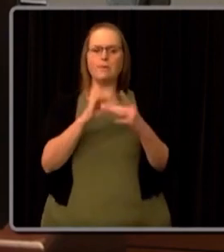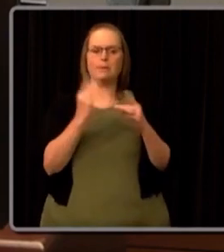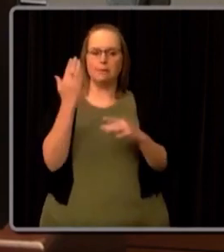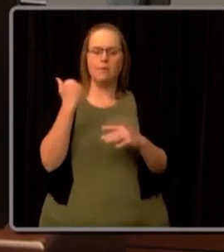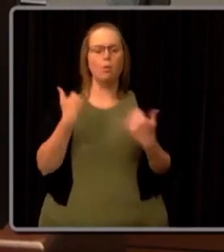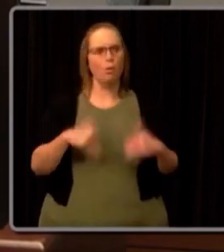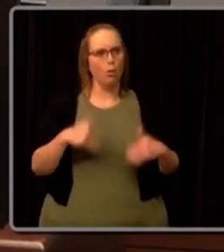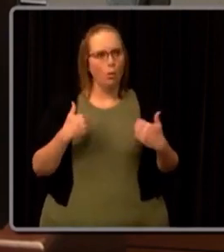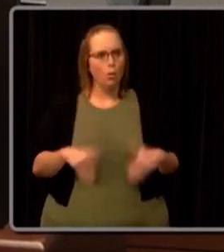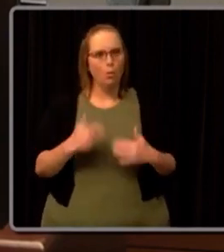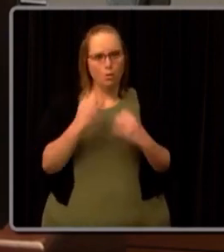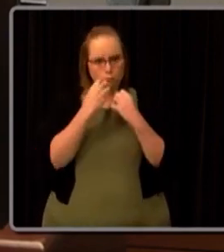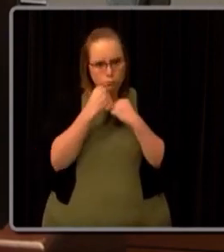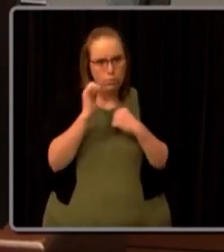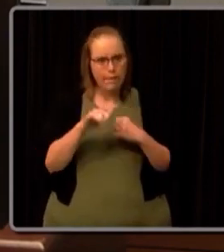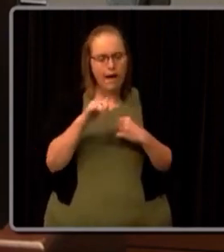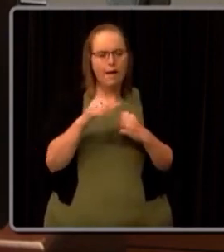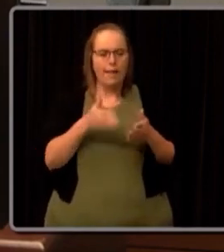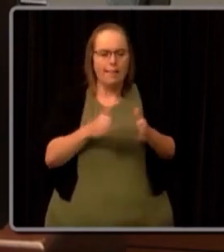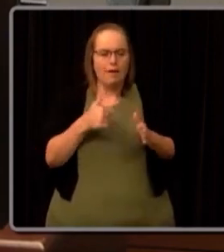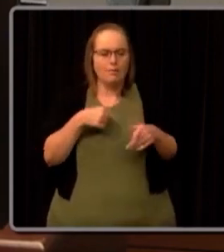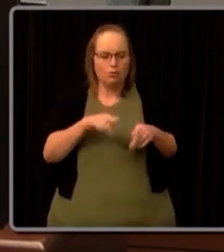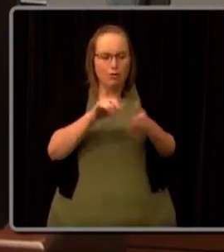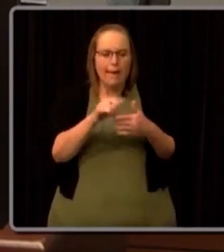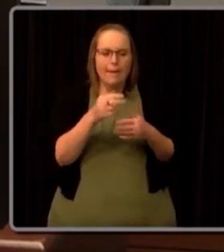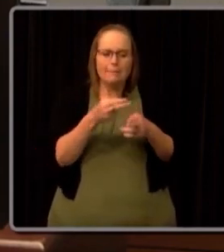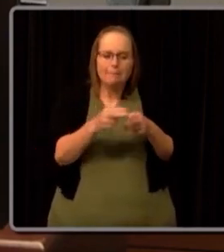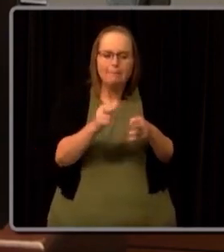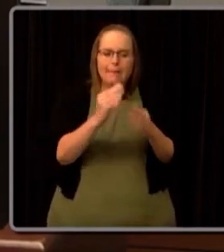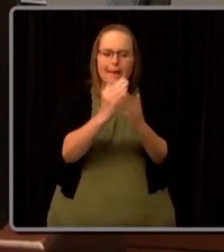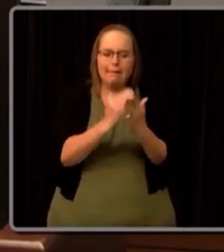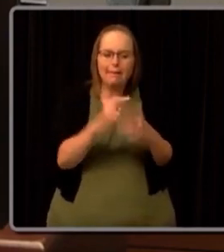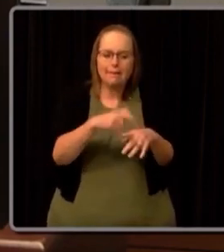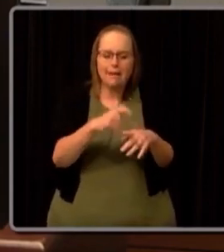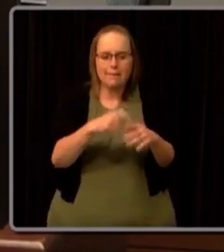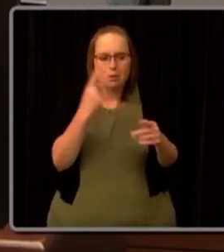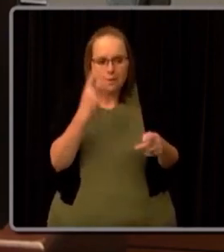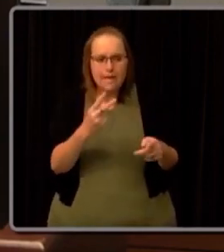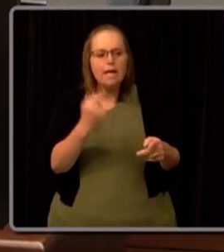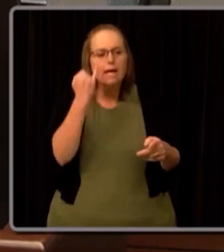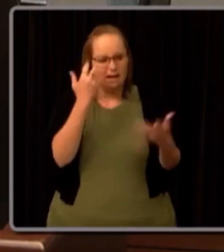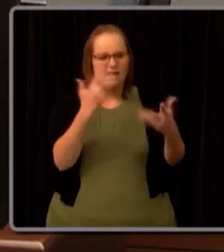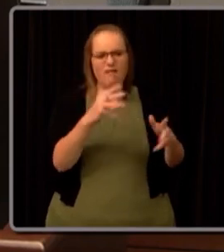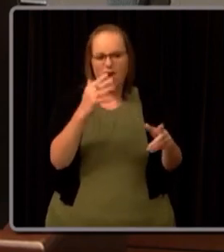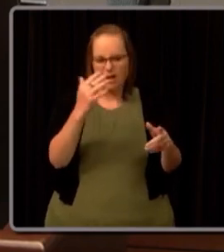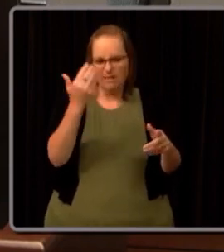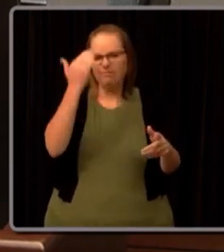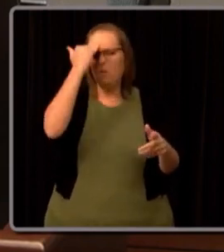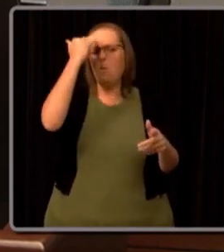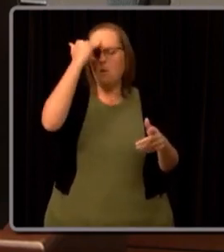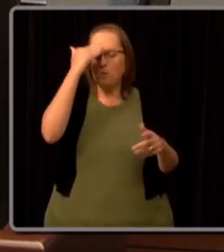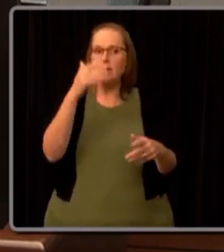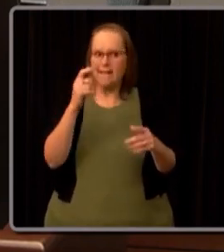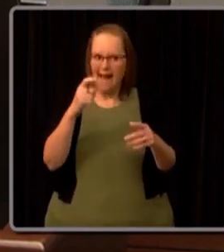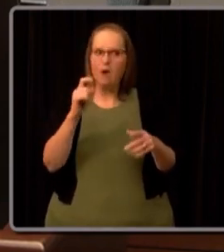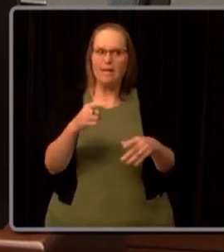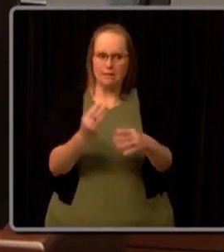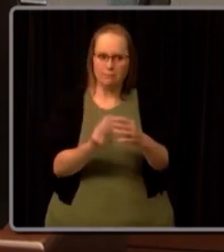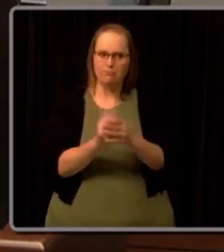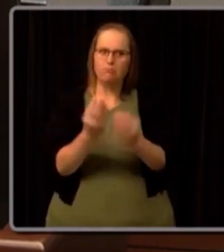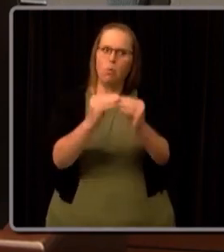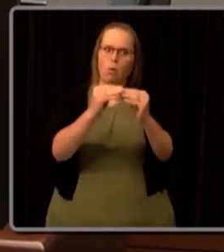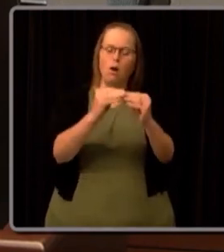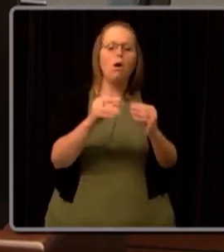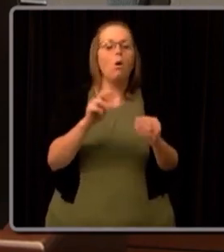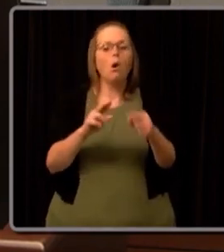it allows me right during that mini lesson time to see my students who already have mastered this concept and need enrichment, and it also lets me see those